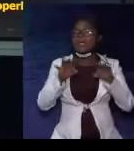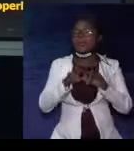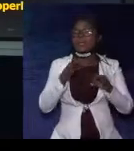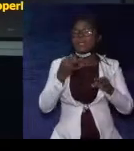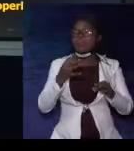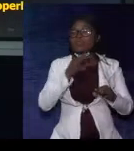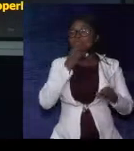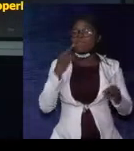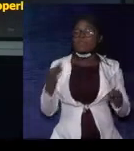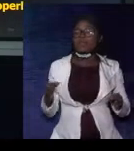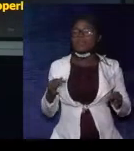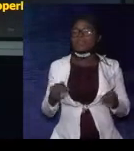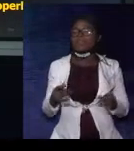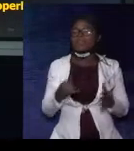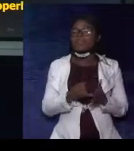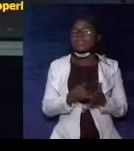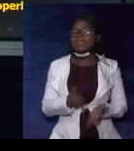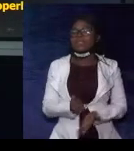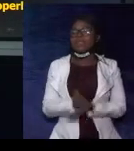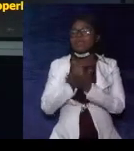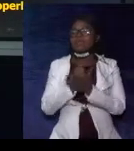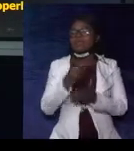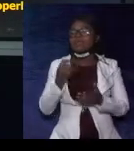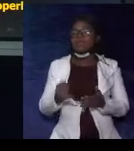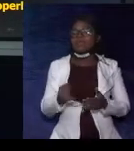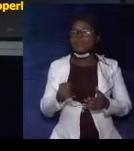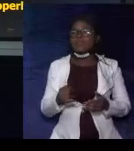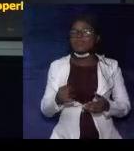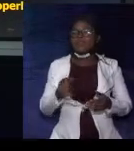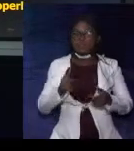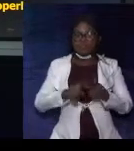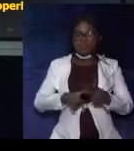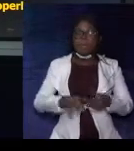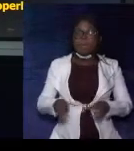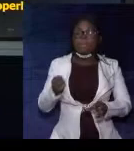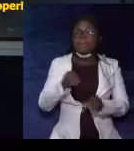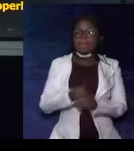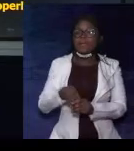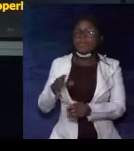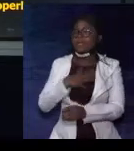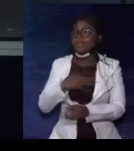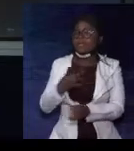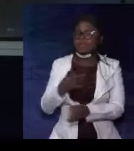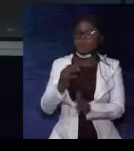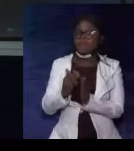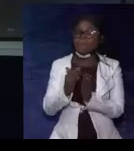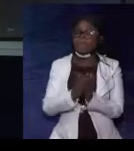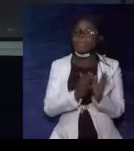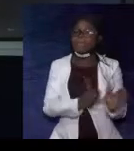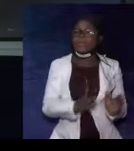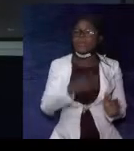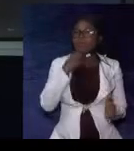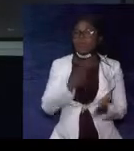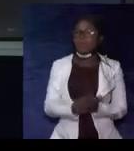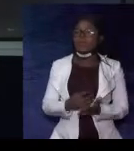farmer to manage the farm properly. It helps the farmer to plan effectively. And